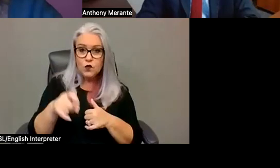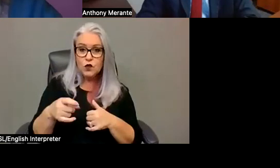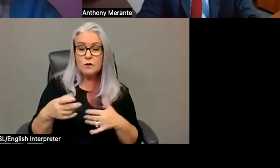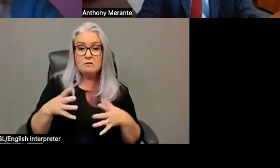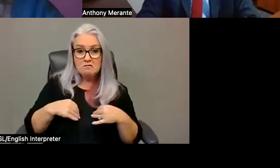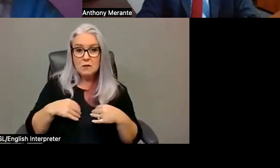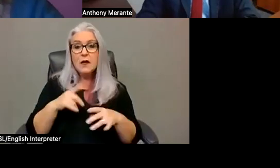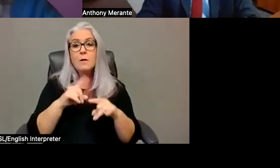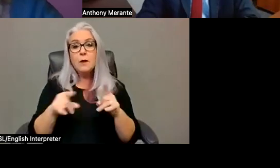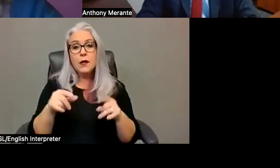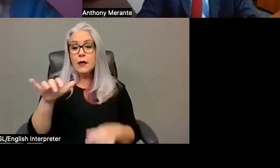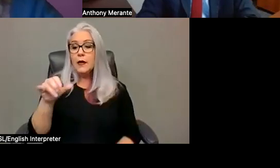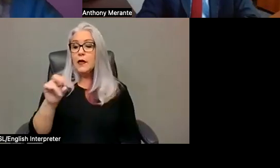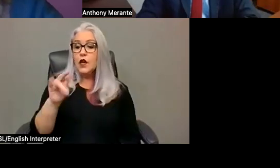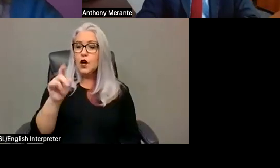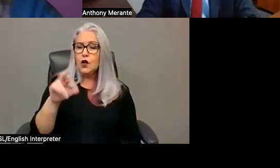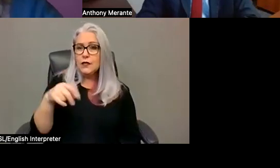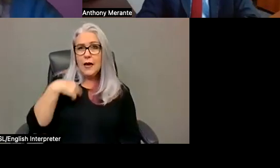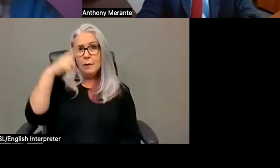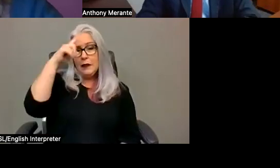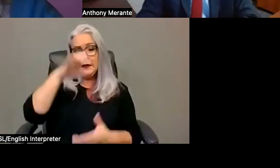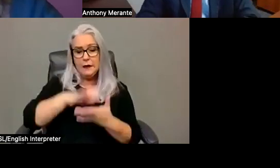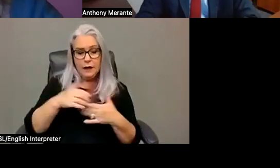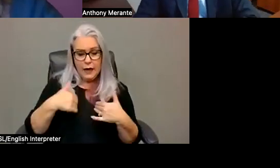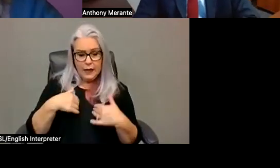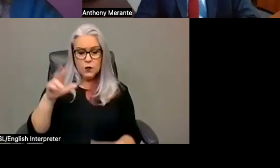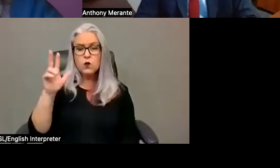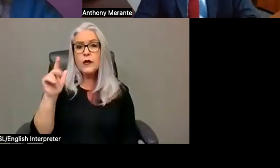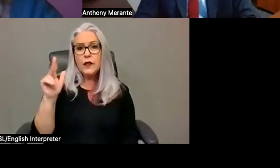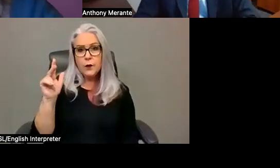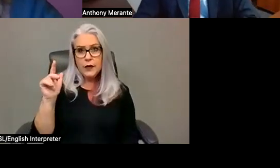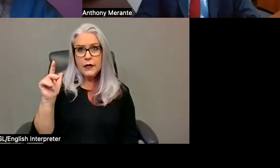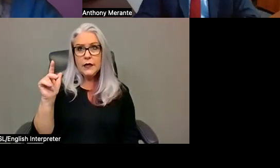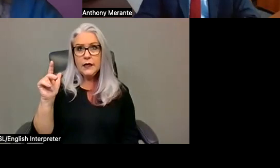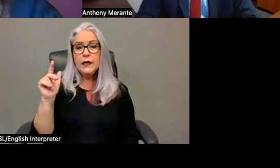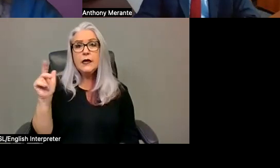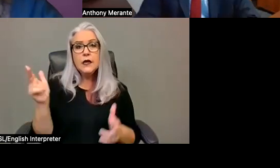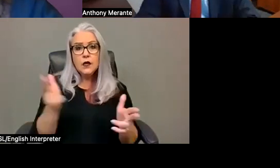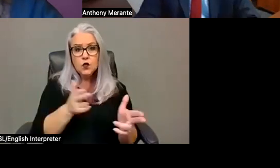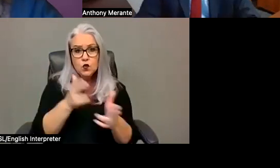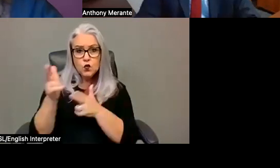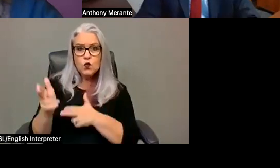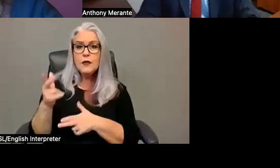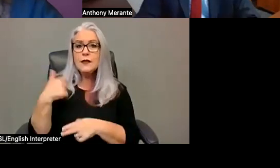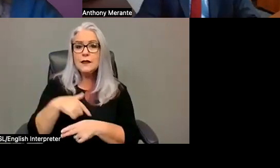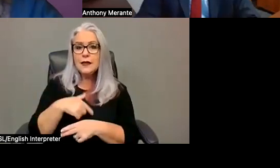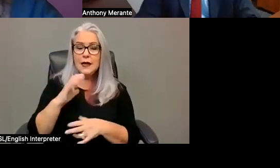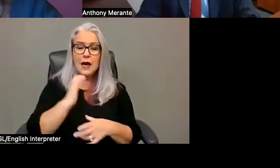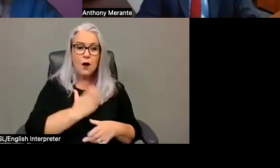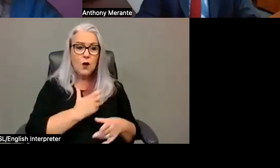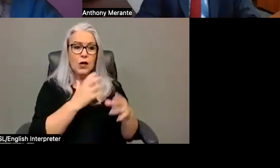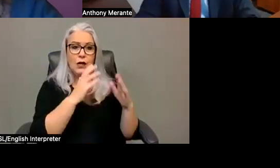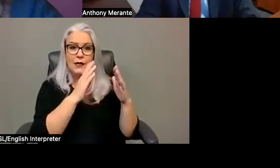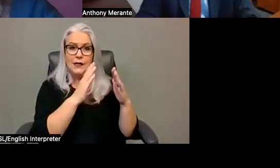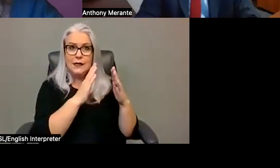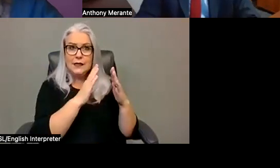Yonkers had last year, I think 23 shootings, and it's our sister city, Rochester,